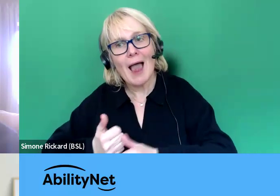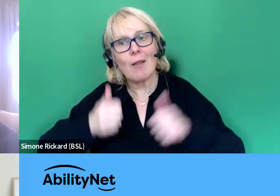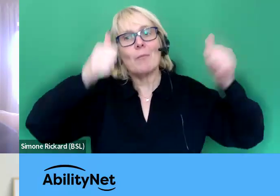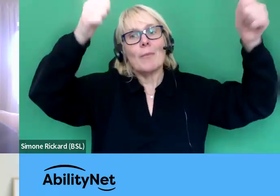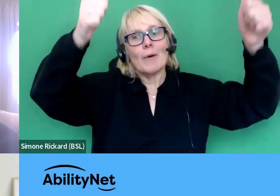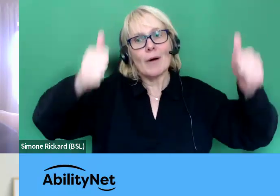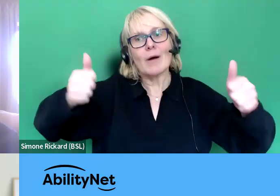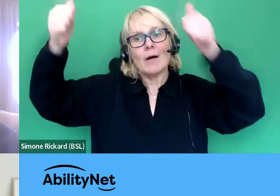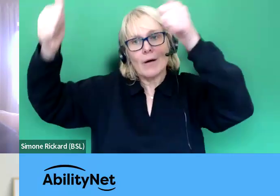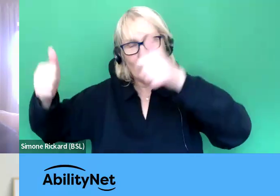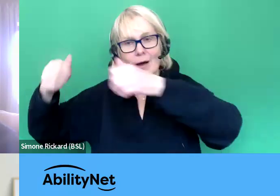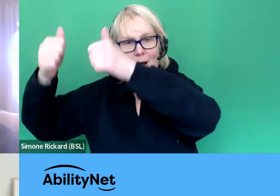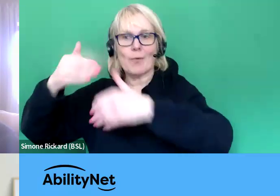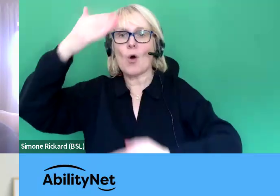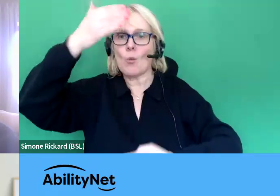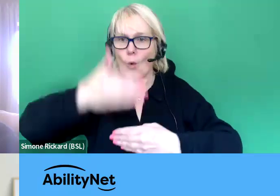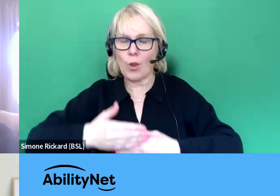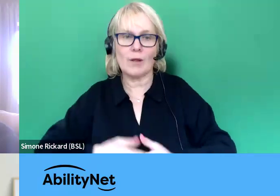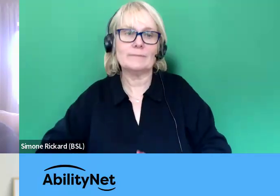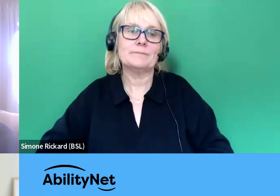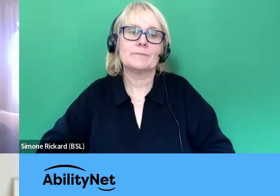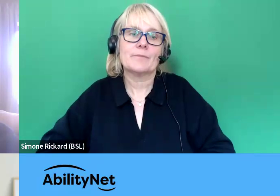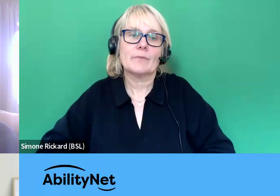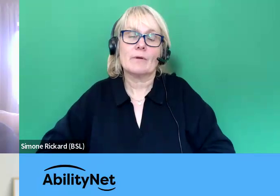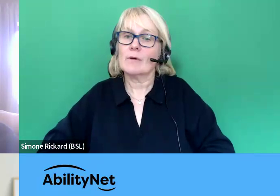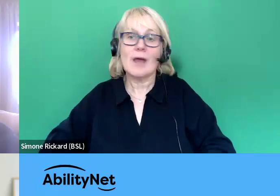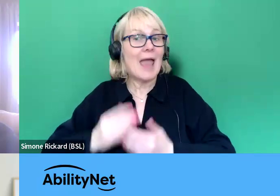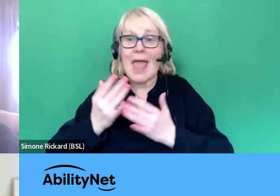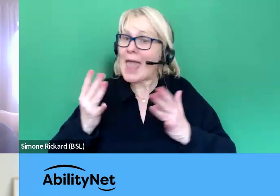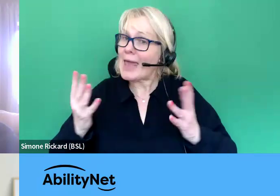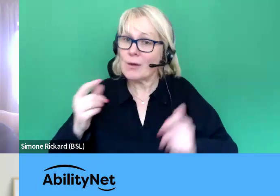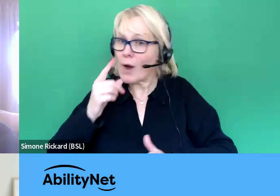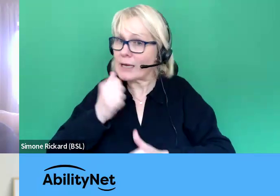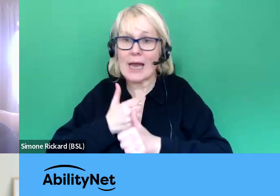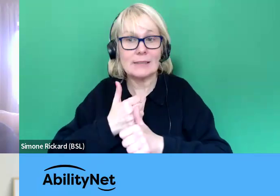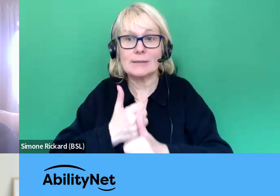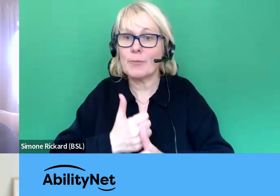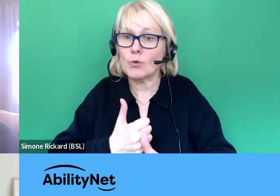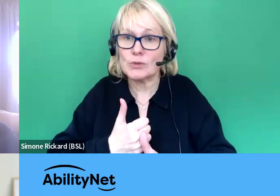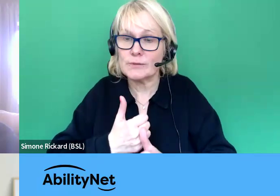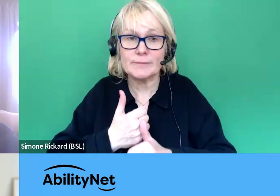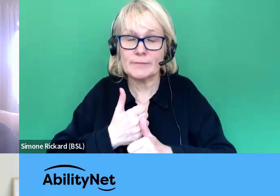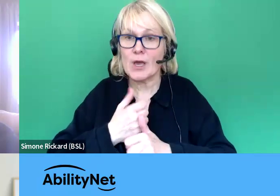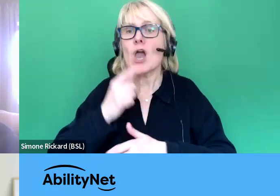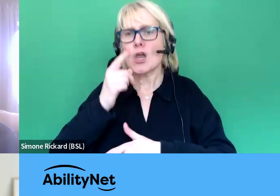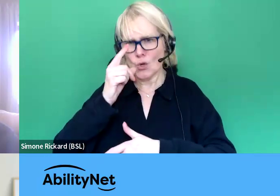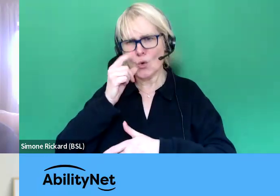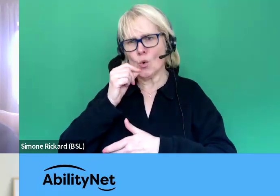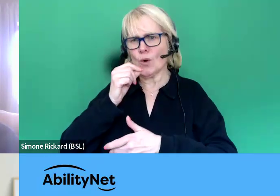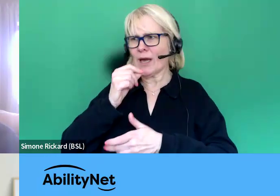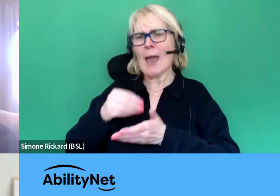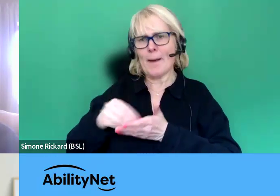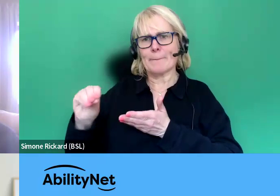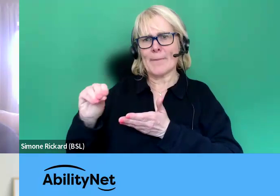to. It's important to remember that anyone can be your support worker. You can obviously hire a professional